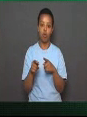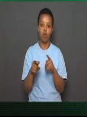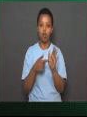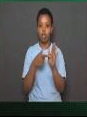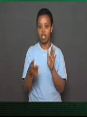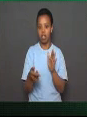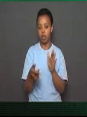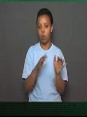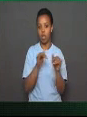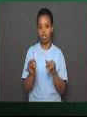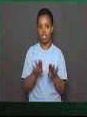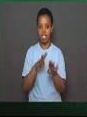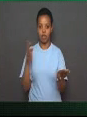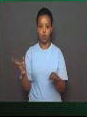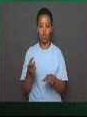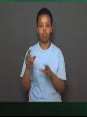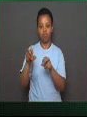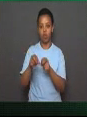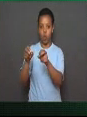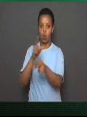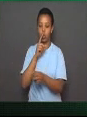to as the open ocean.